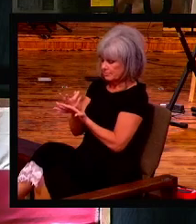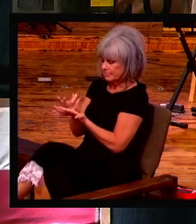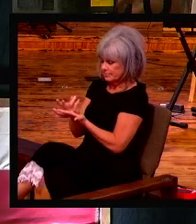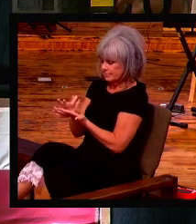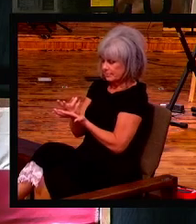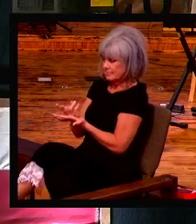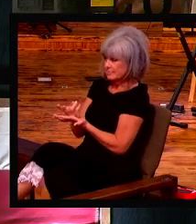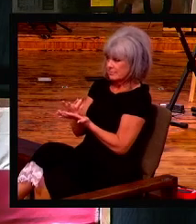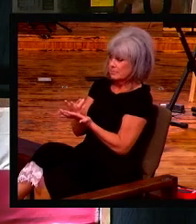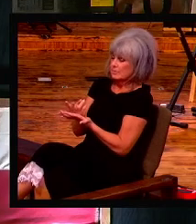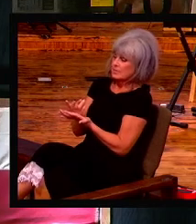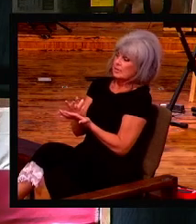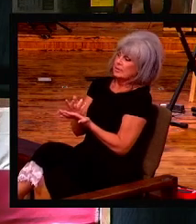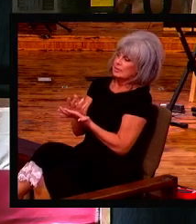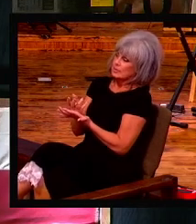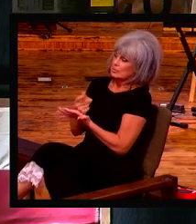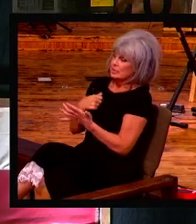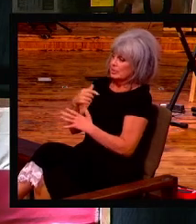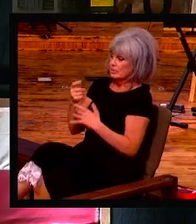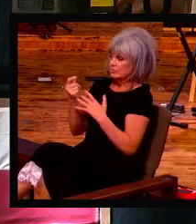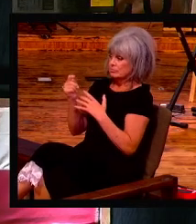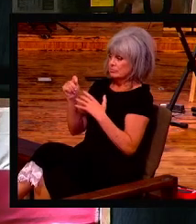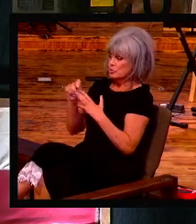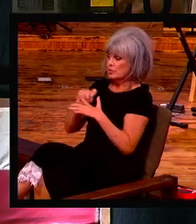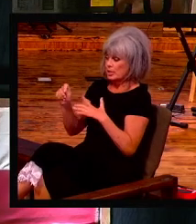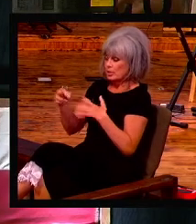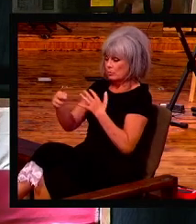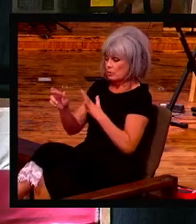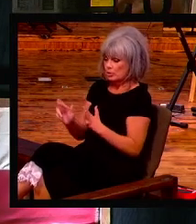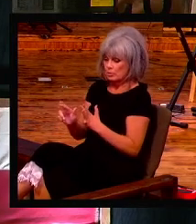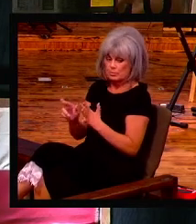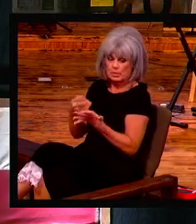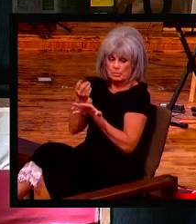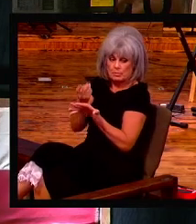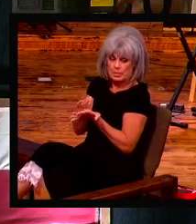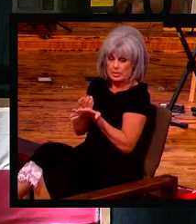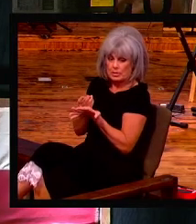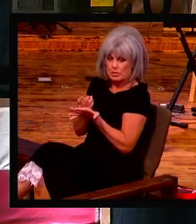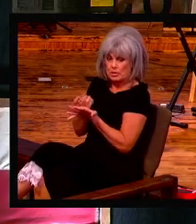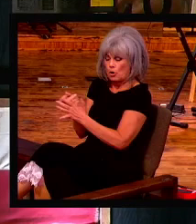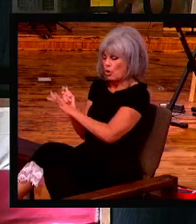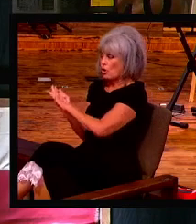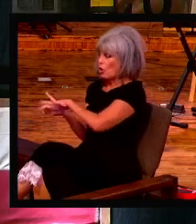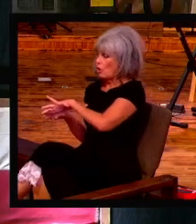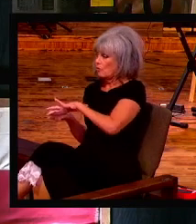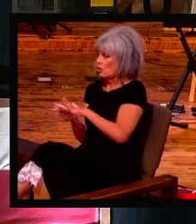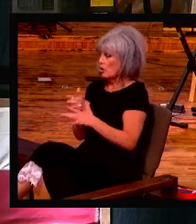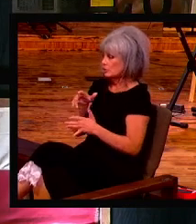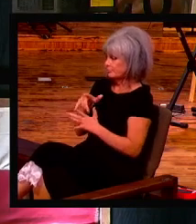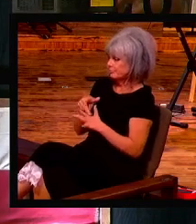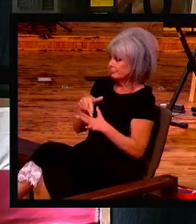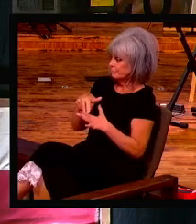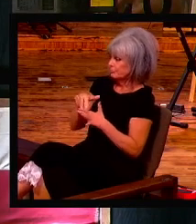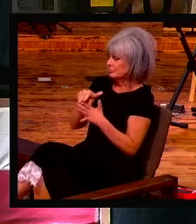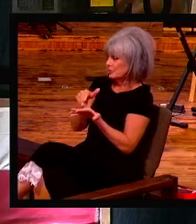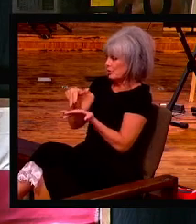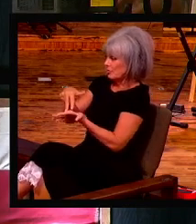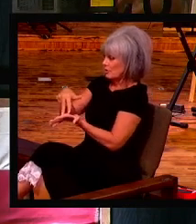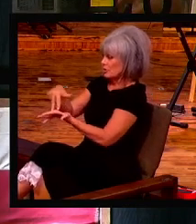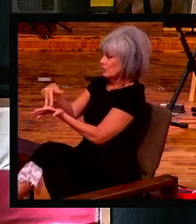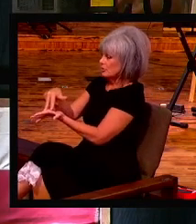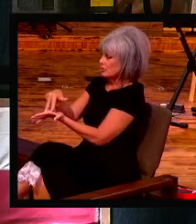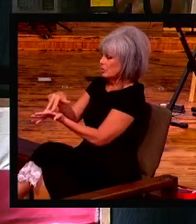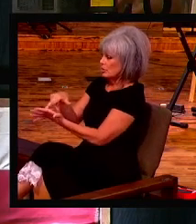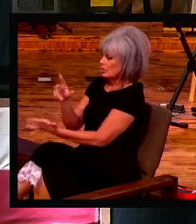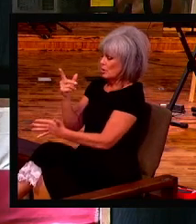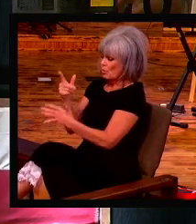Next thing you know, I'm in the training room. They put me on one of those little golf carts. They're whispering. They're doing all these little tests. And then they finally come back and say, Mondo, we have good news and bad news. Which one